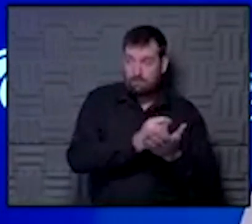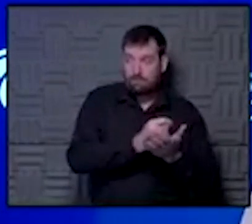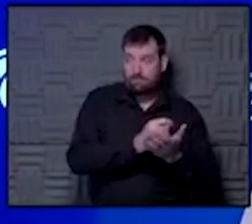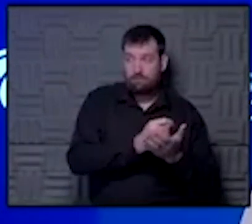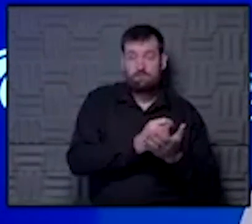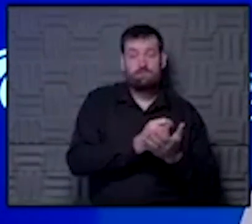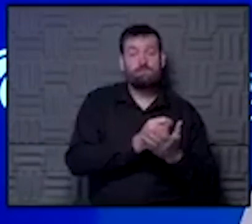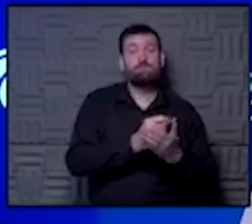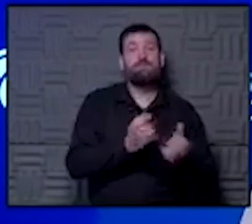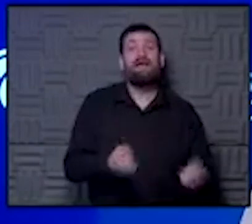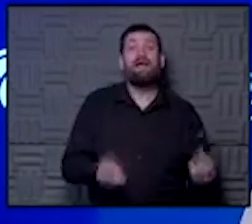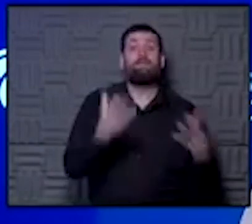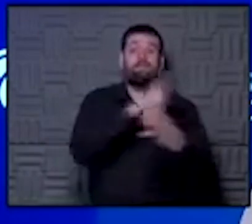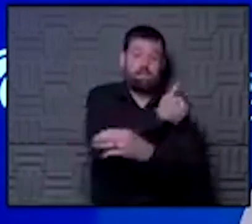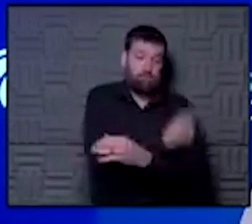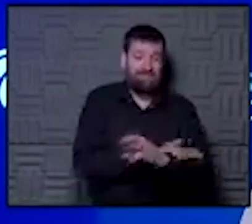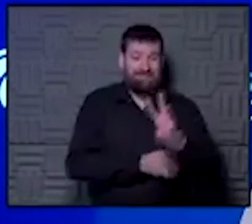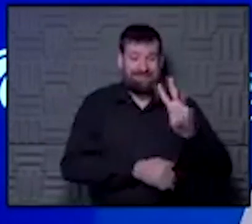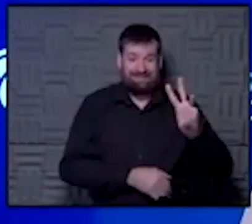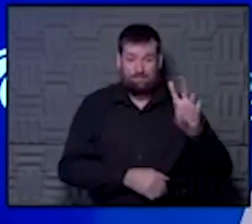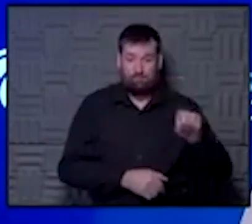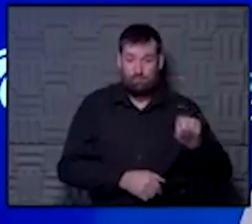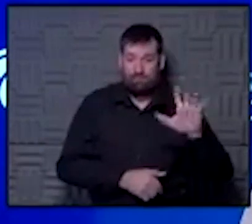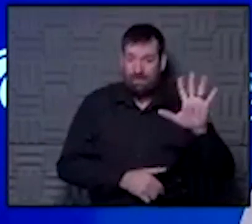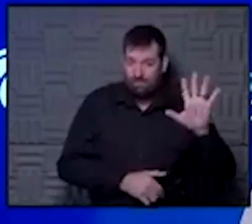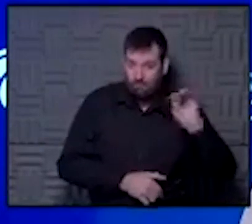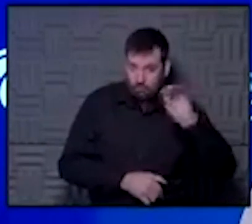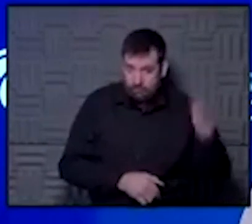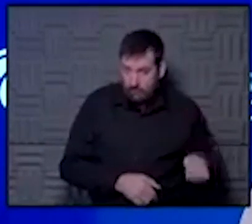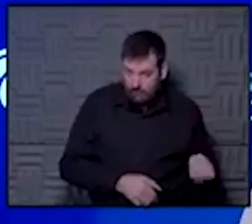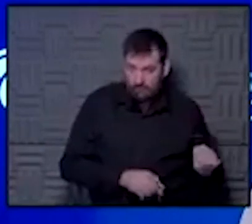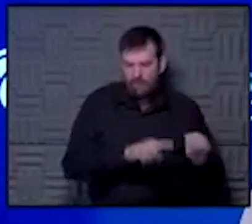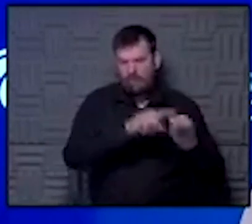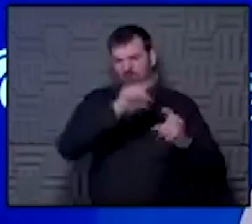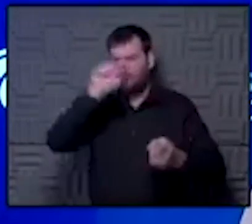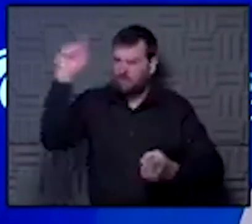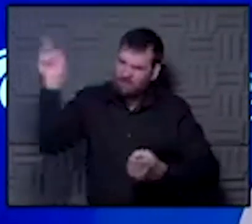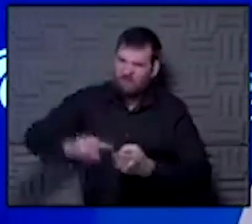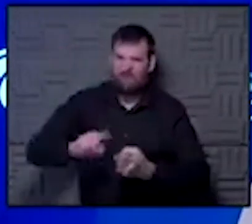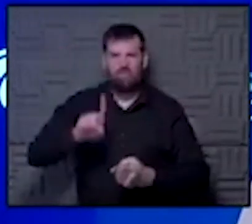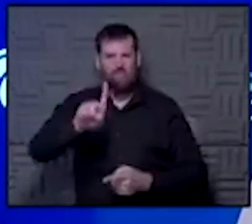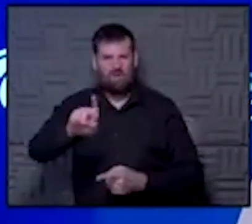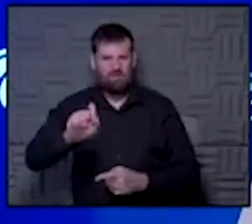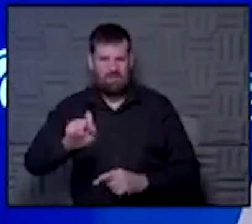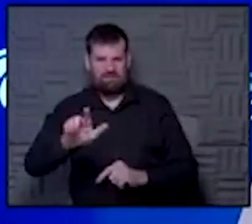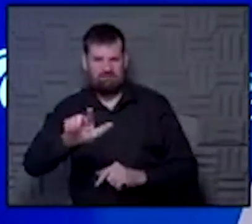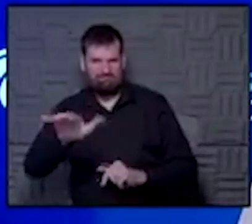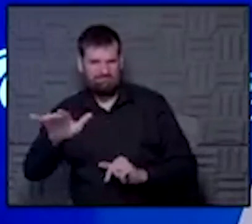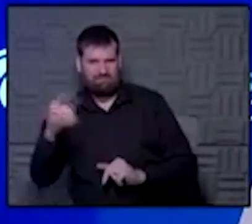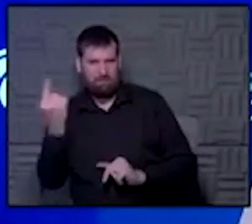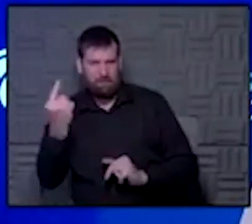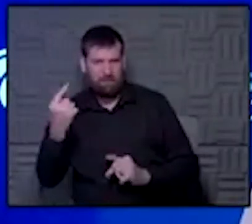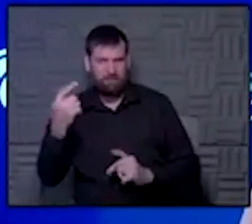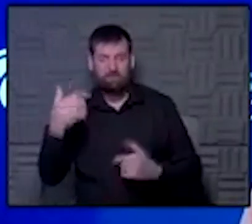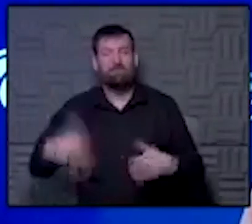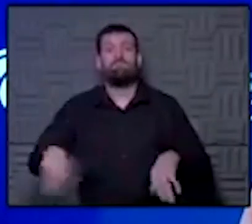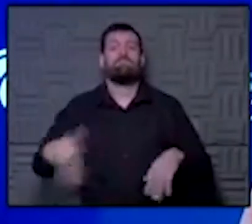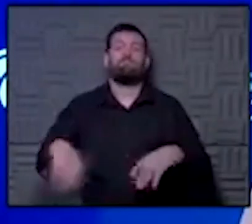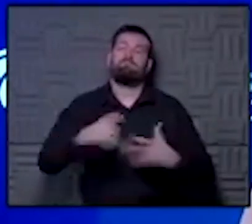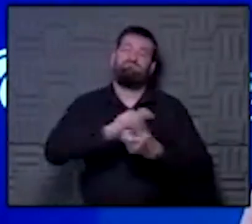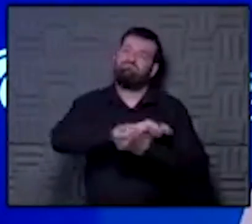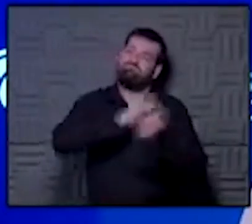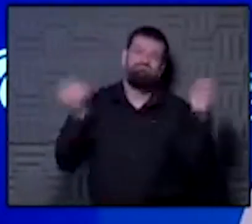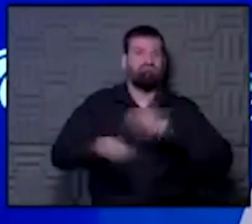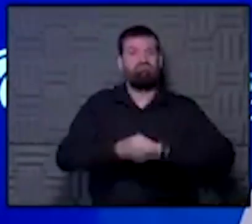dropped. The rate of hospitalization went from 6.5% to or about 1.5%. Something, yeah. Folks, that's a game changer.